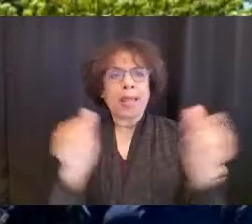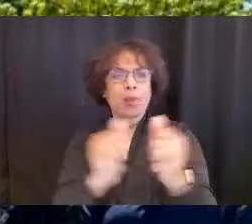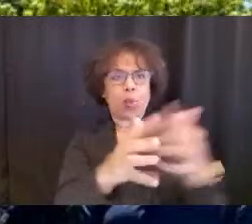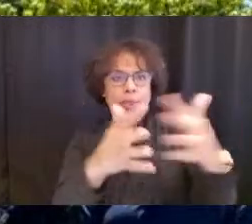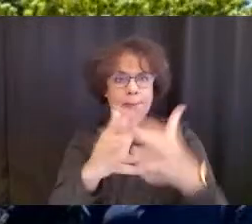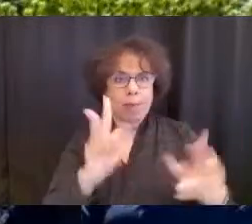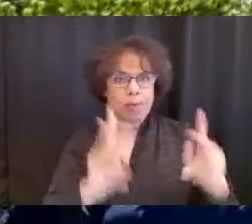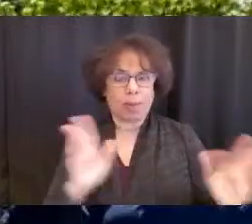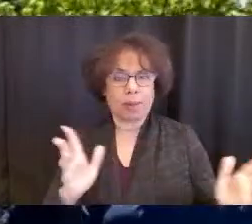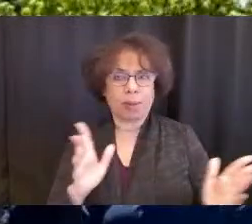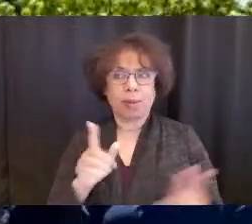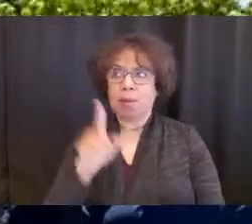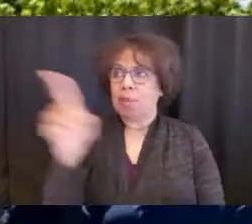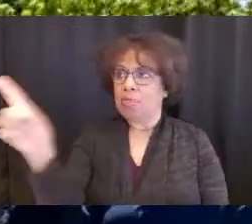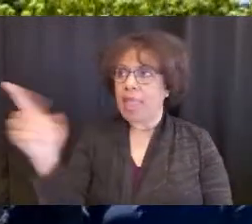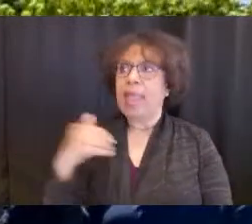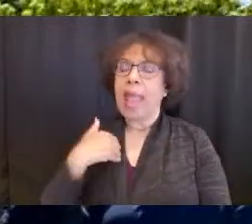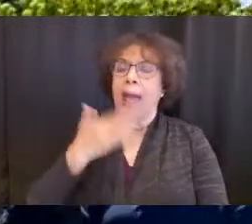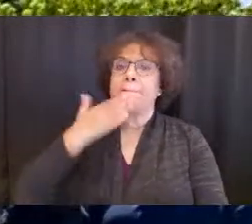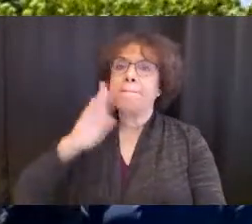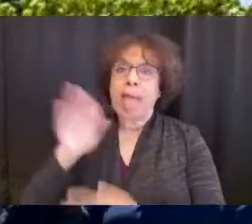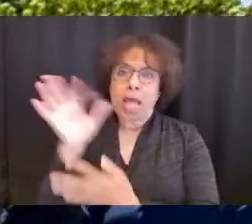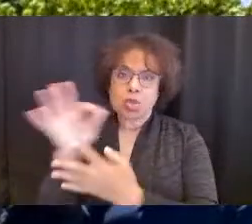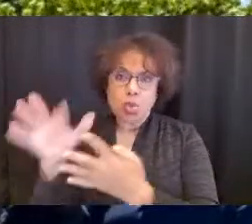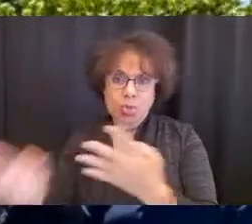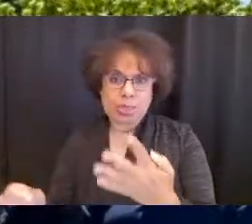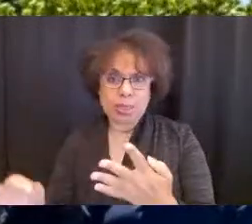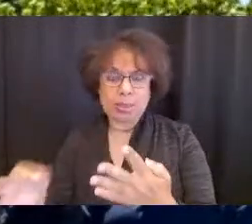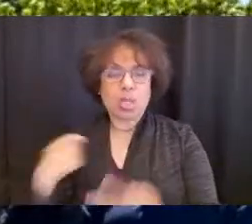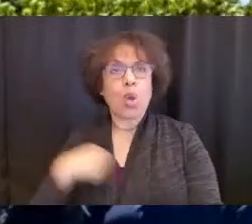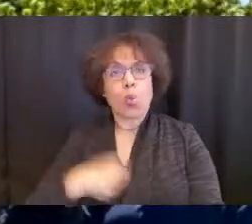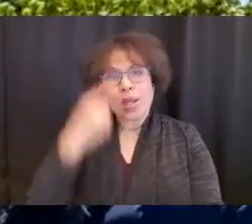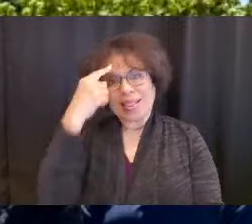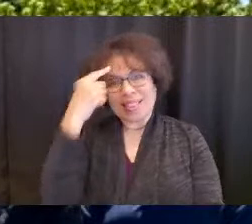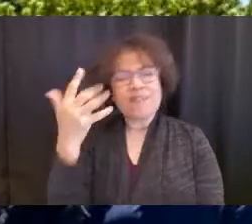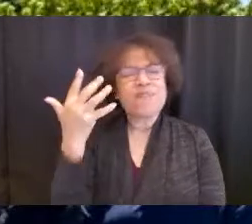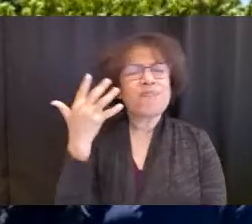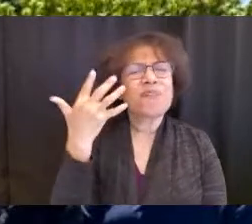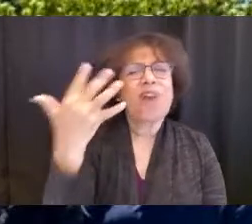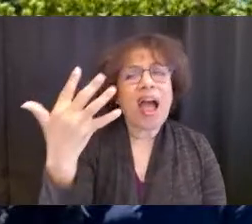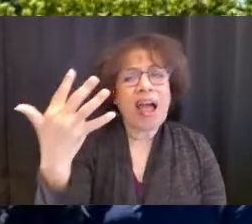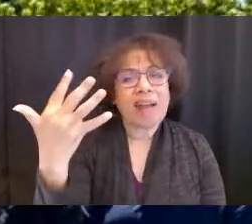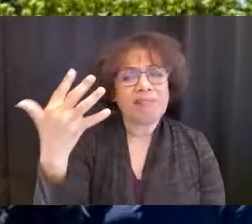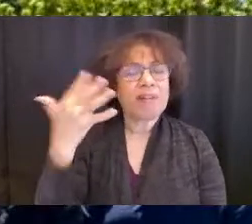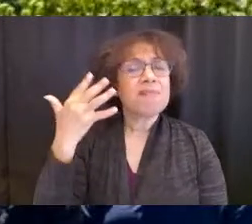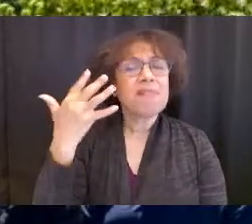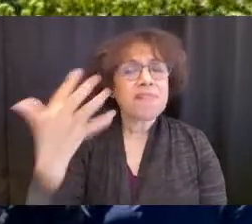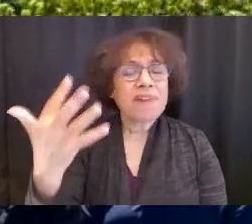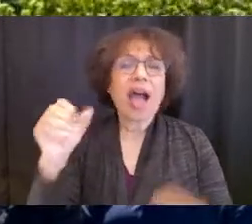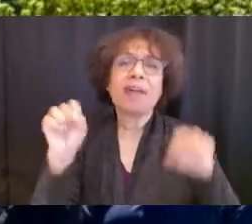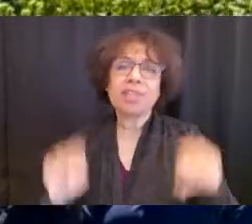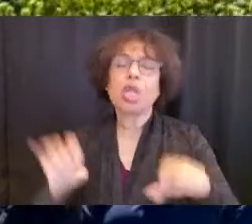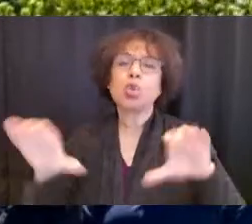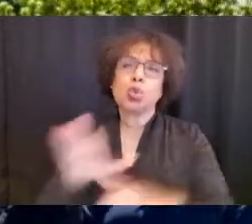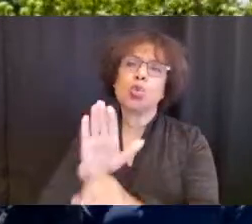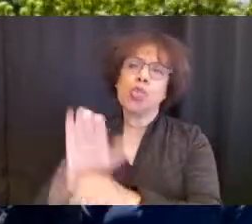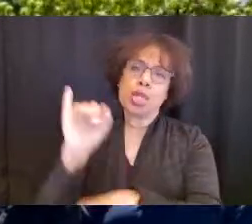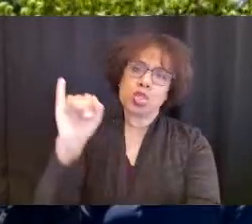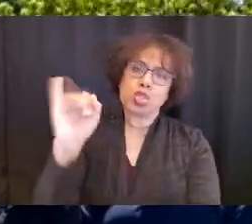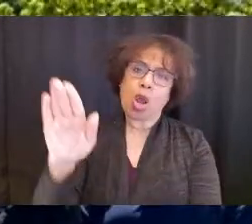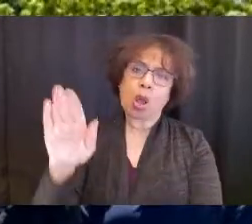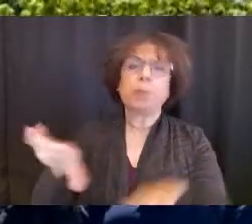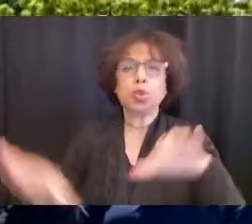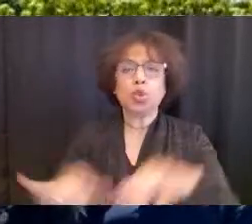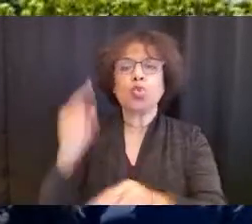of bad choices they have put before us, and we think that 5 of them should be able to do their job and do the right